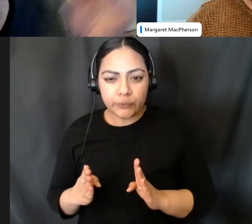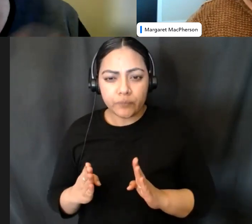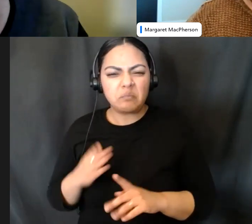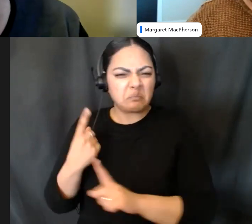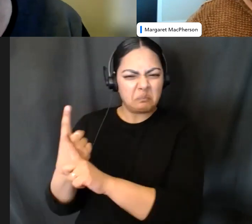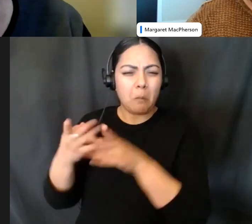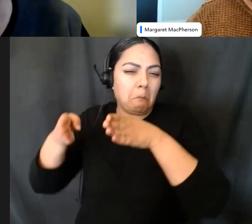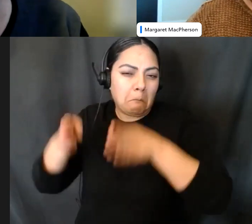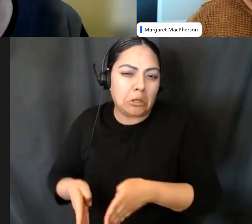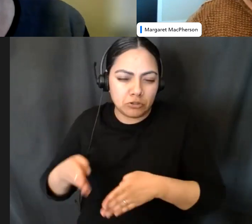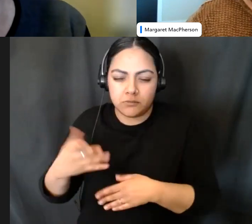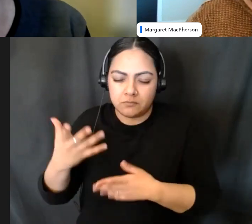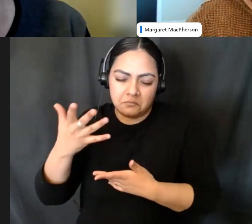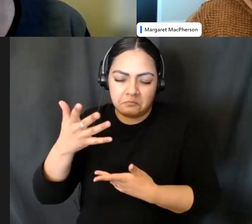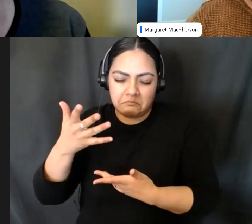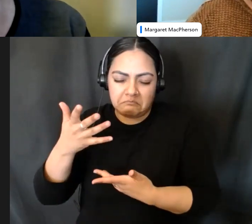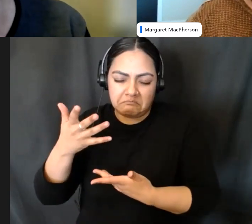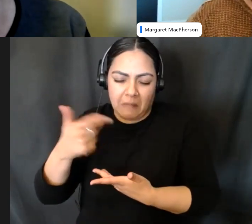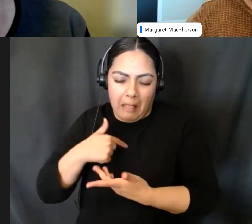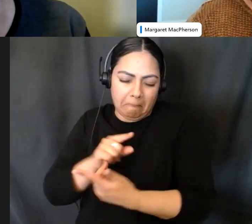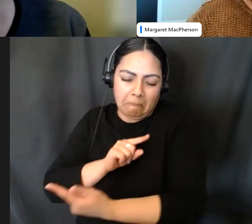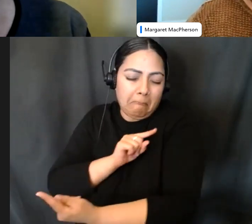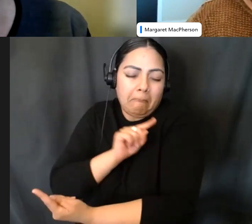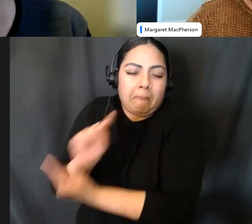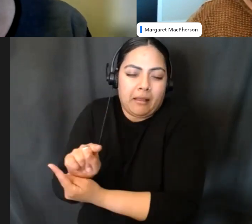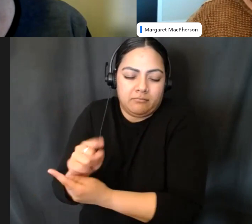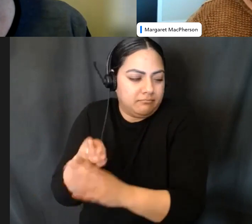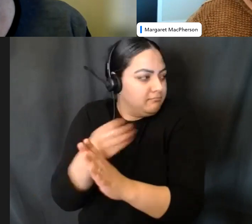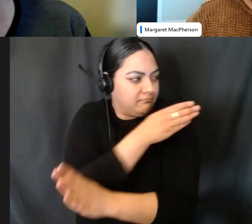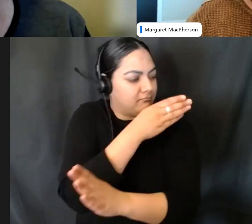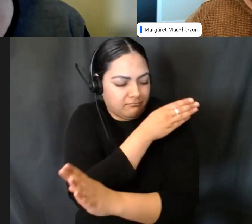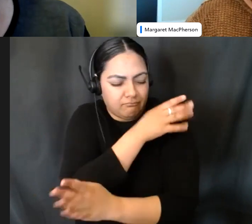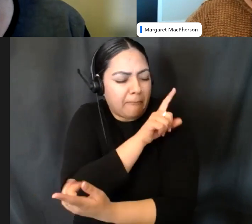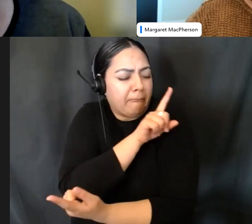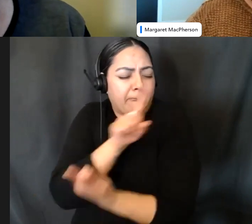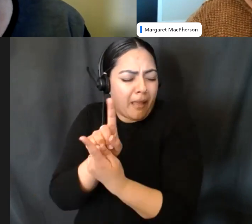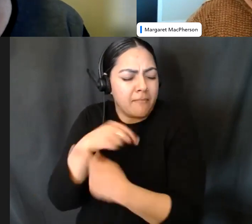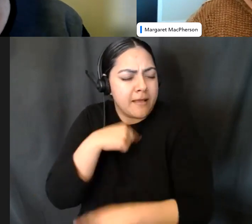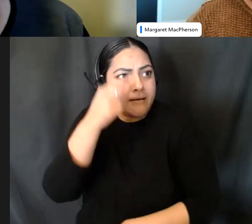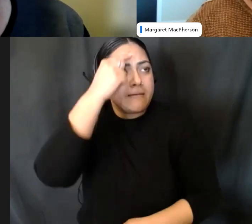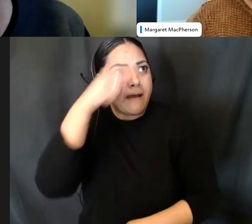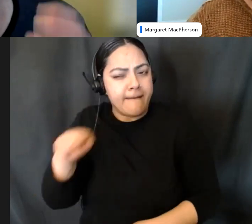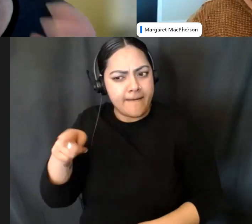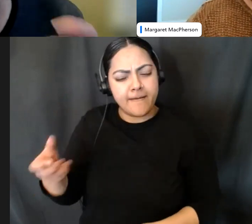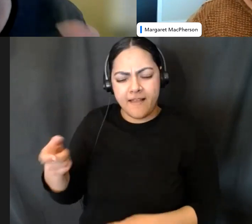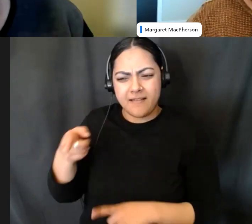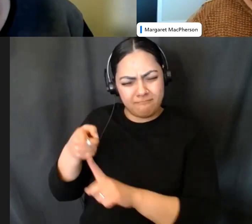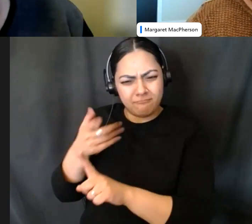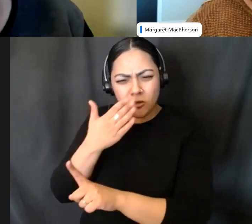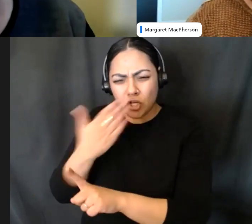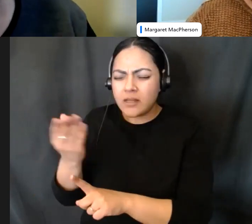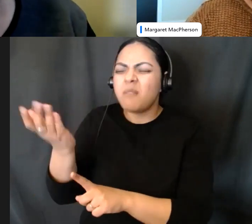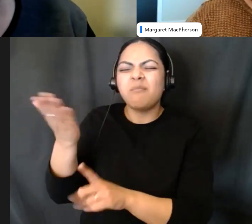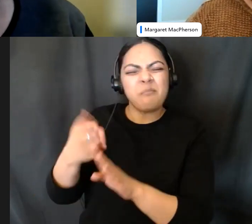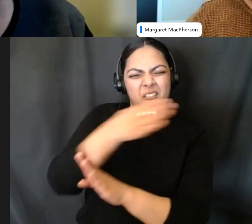in my other life, I guess, or one of the other lives. And I really liked what he told me about